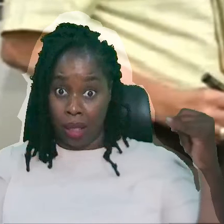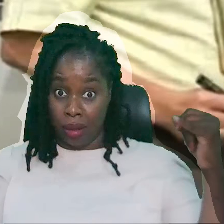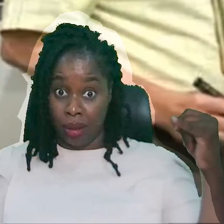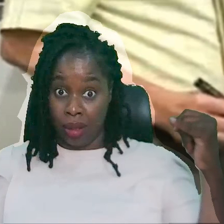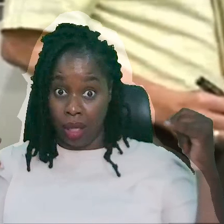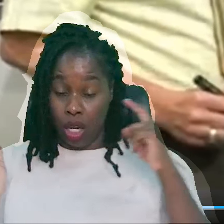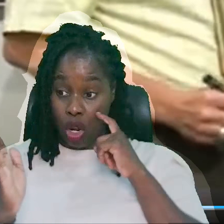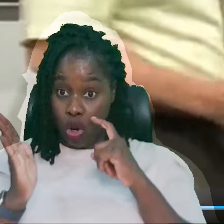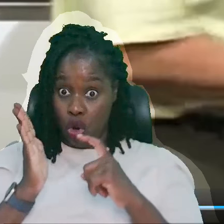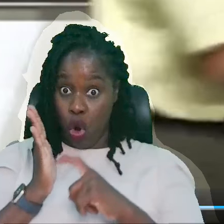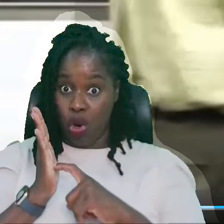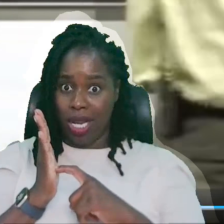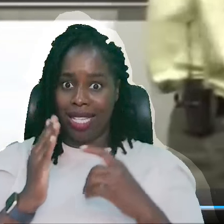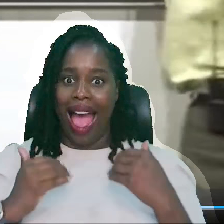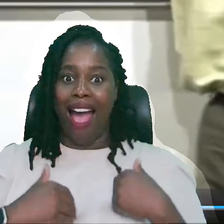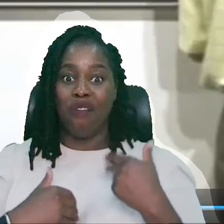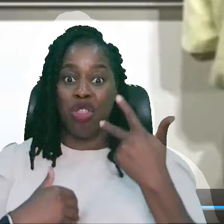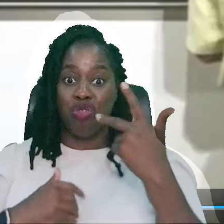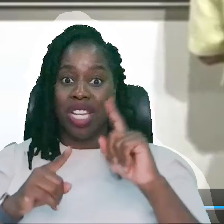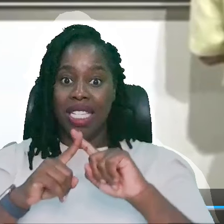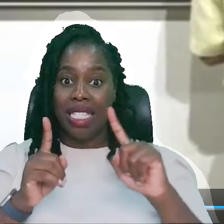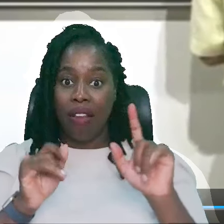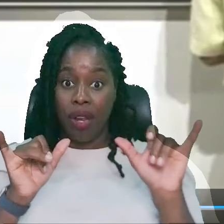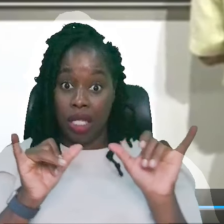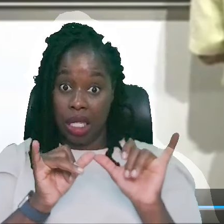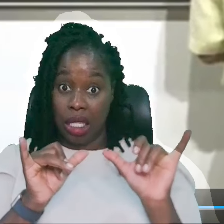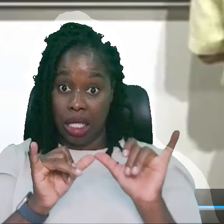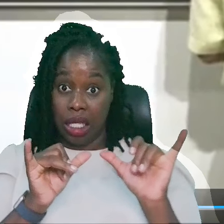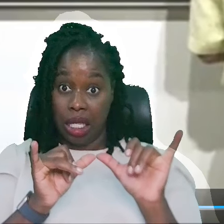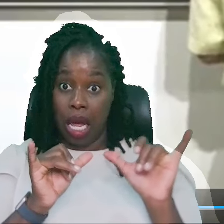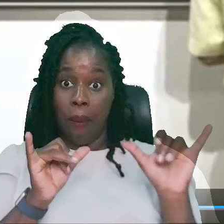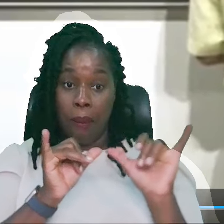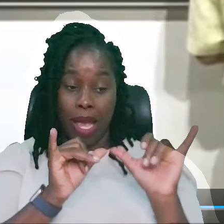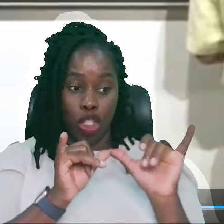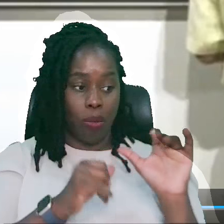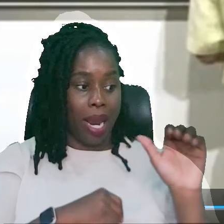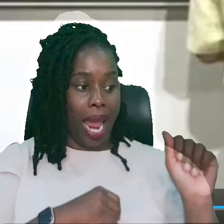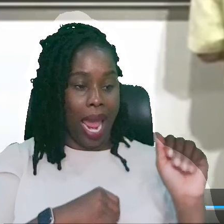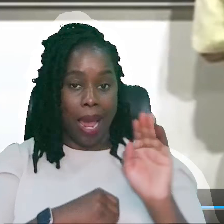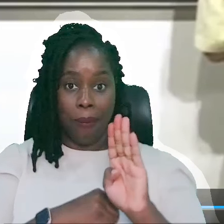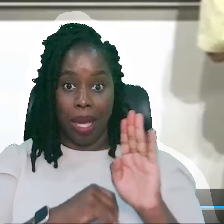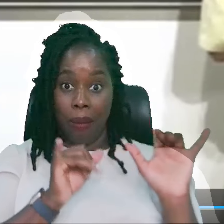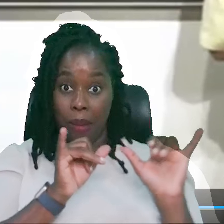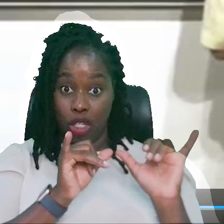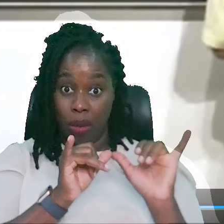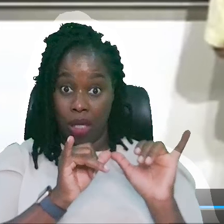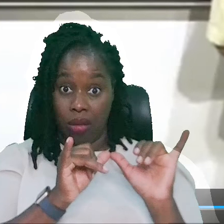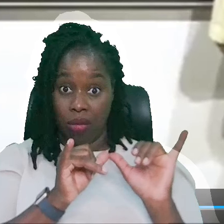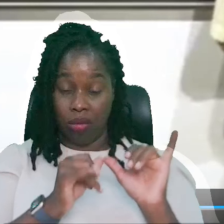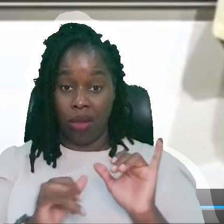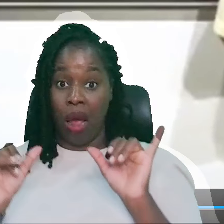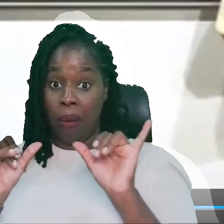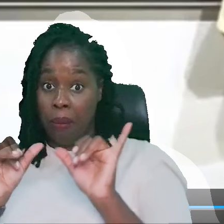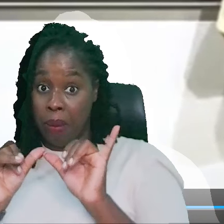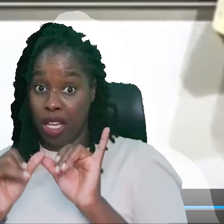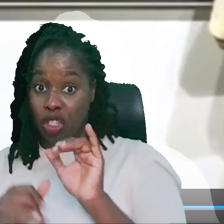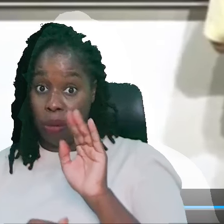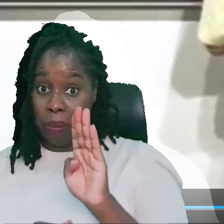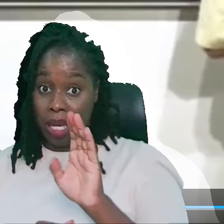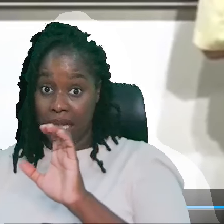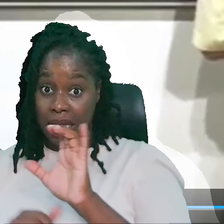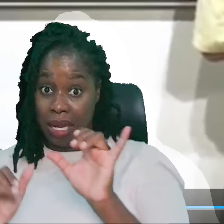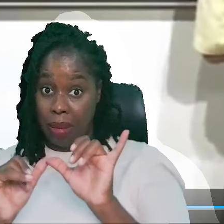notice that there are 3 distances here. There's the distance from A to B, and there's the distance from B to